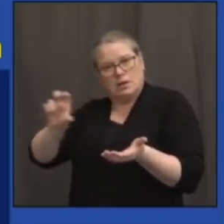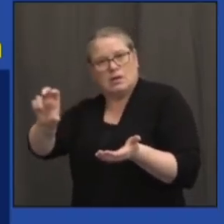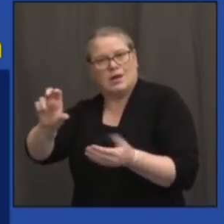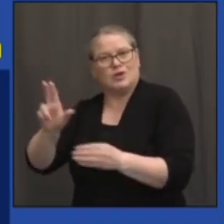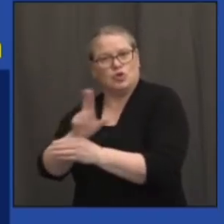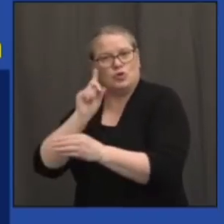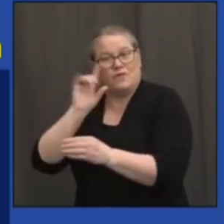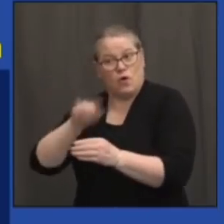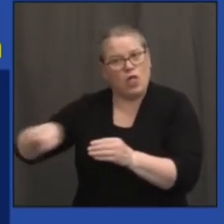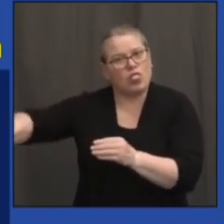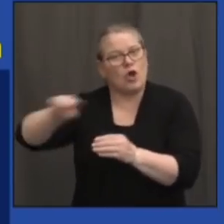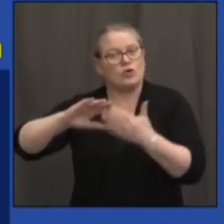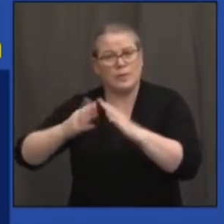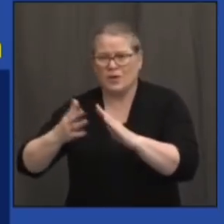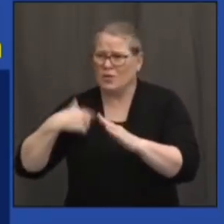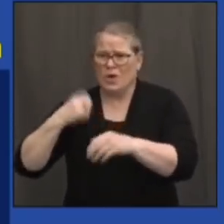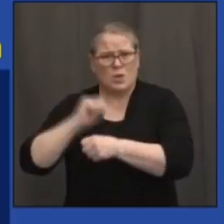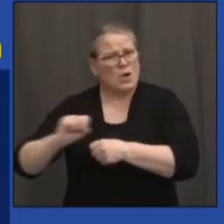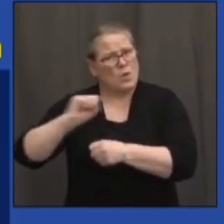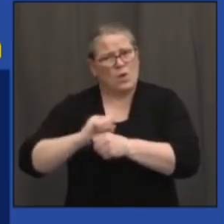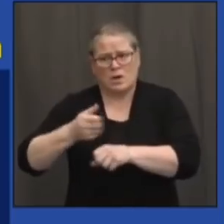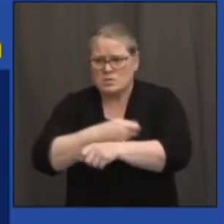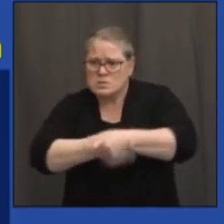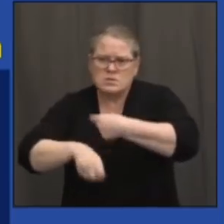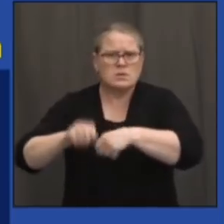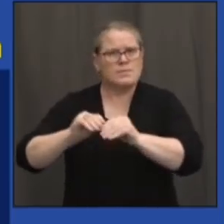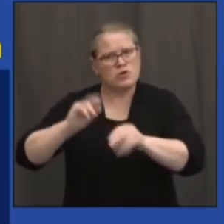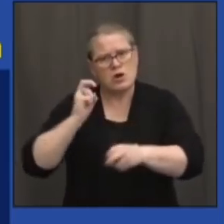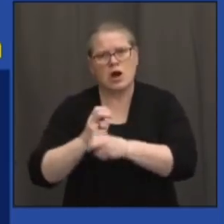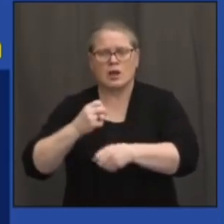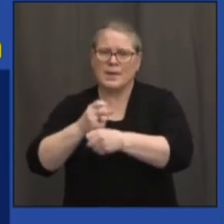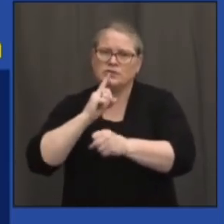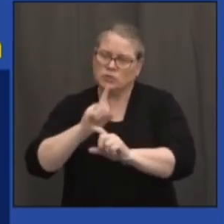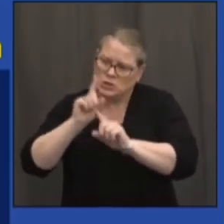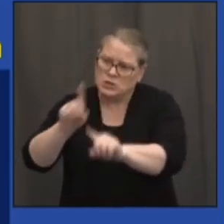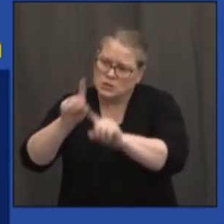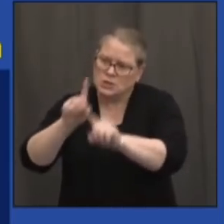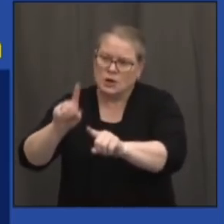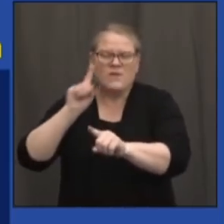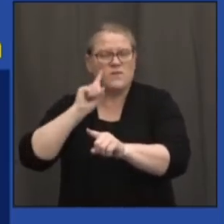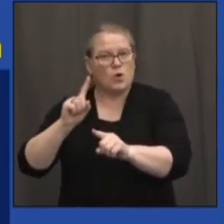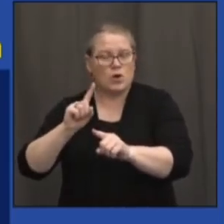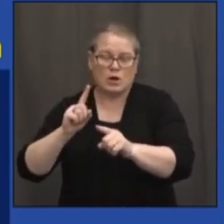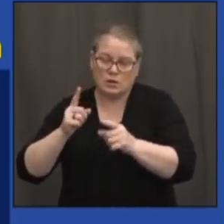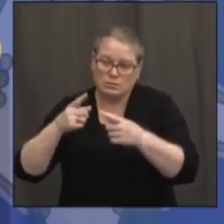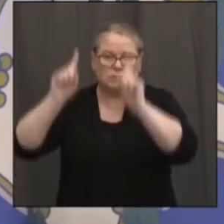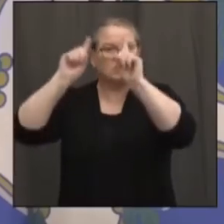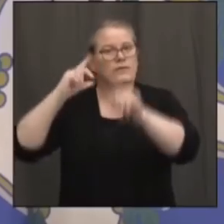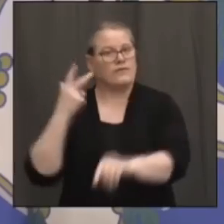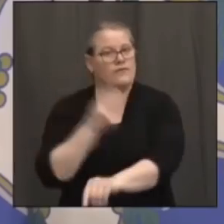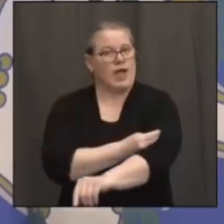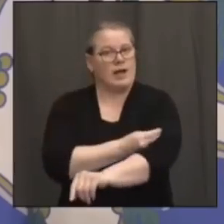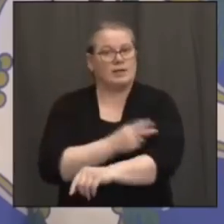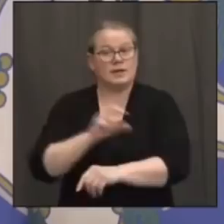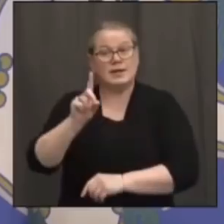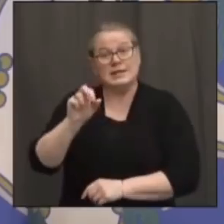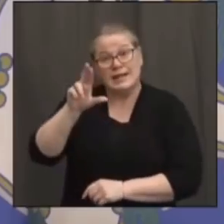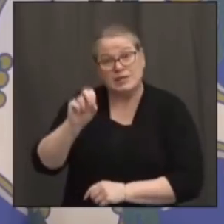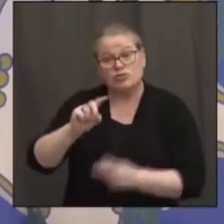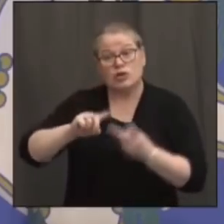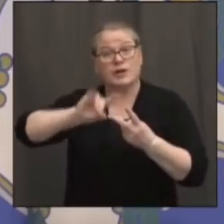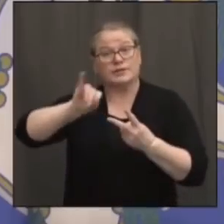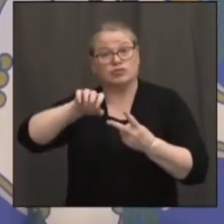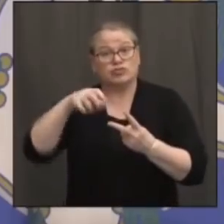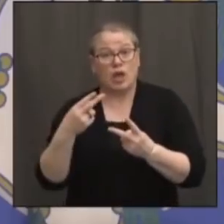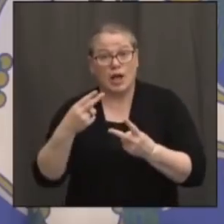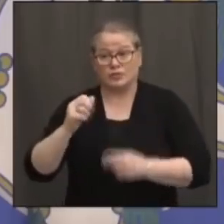work extra hard to make sure they get vaccinated. Look, Deirdre and Josh and we've been out there working. It